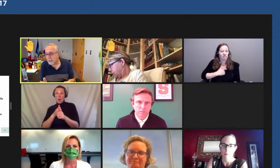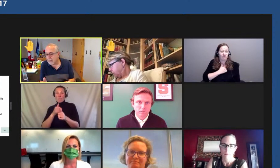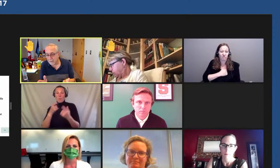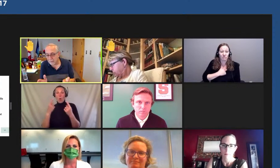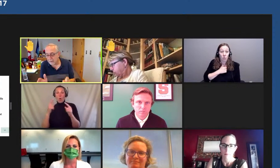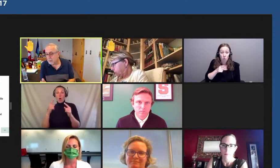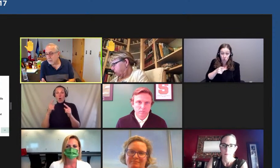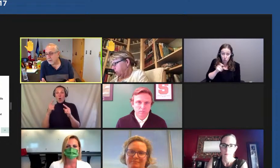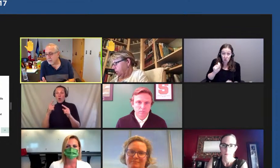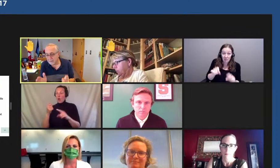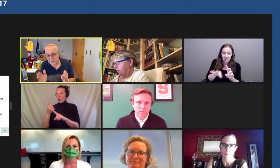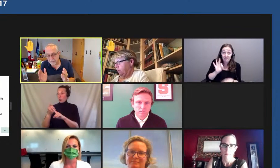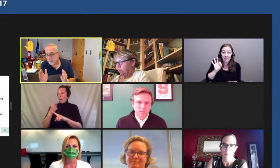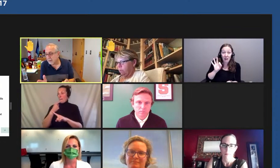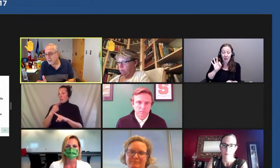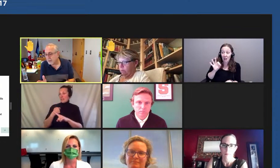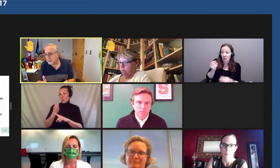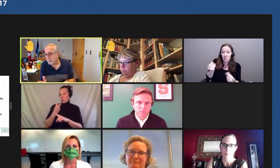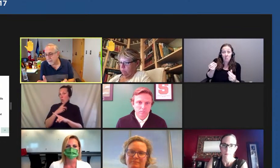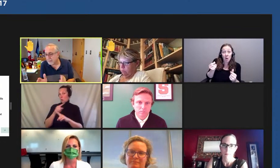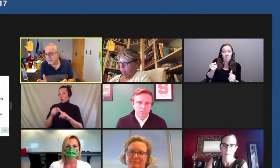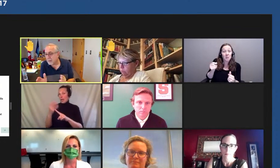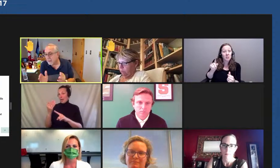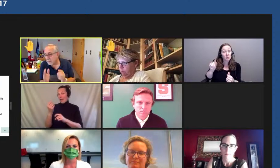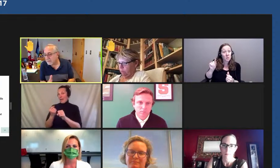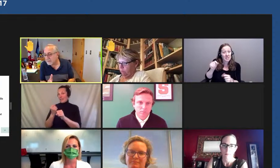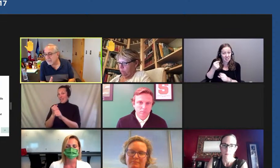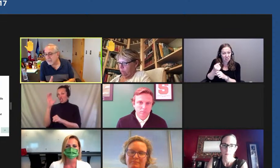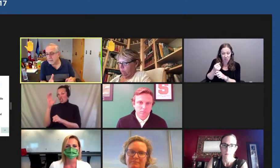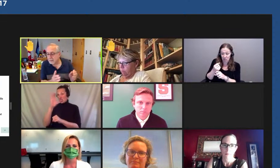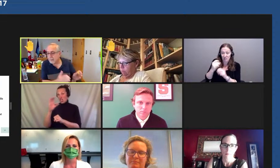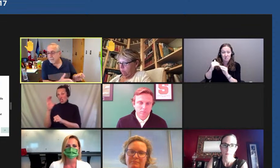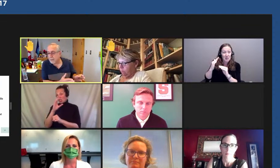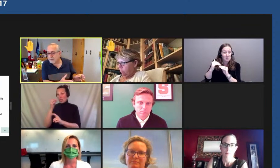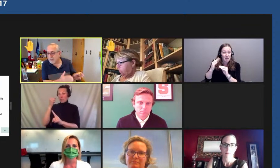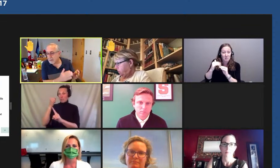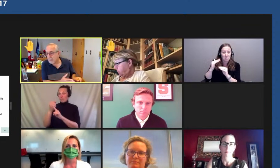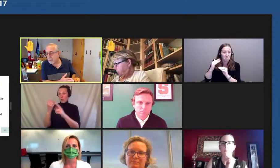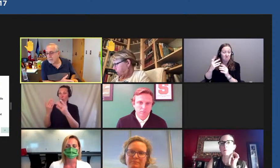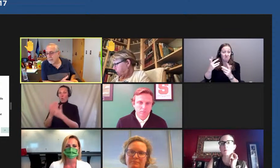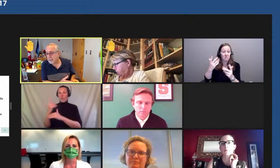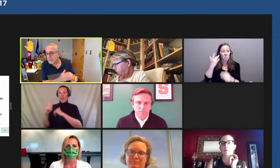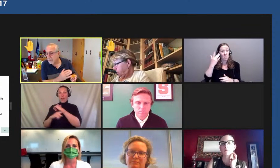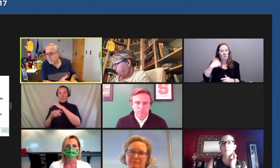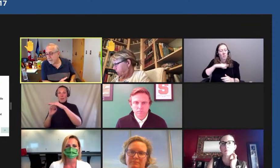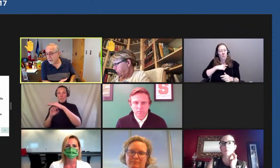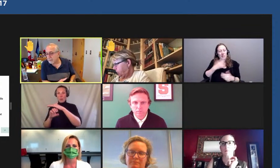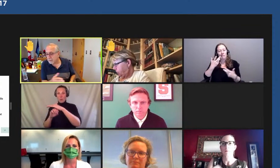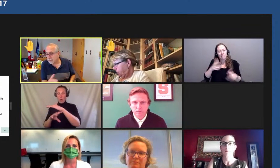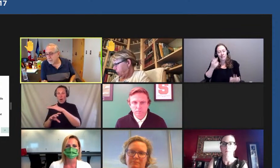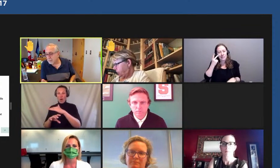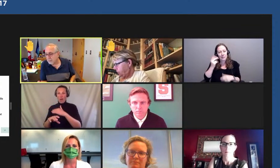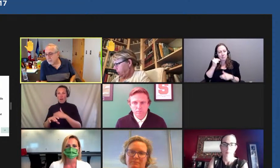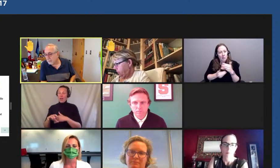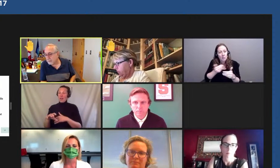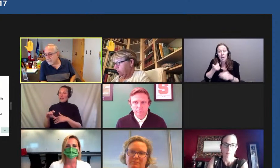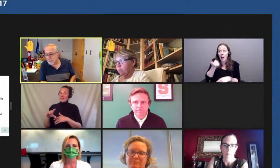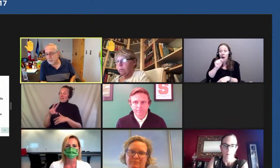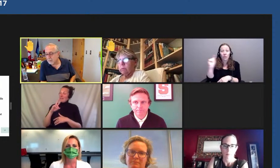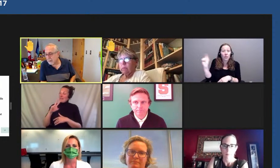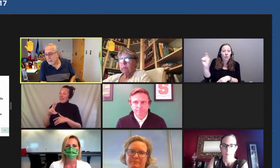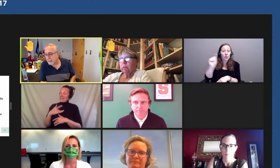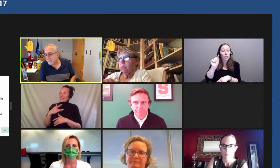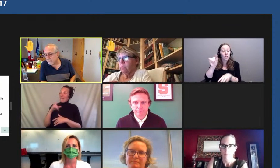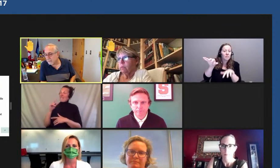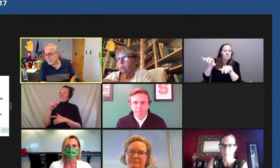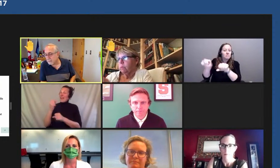find a landfill within 20 years, you've done a great job, because we've seen the process, how long it takes for others to